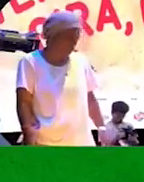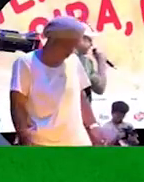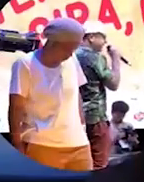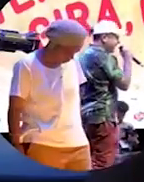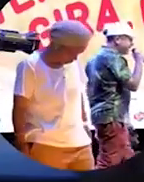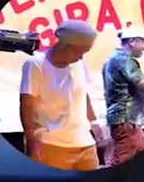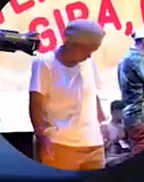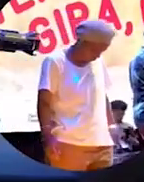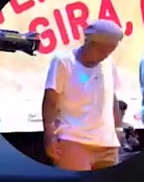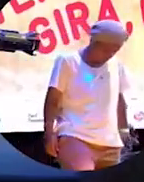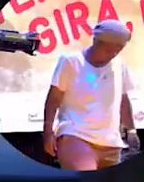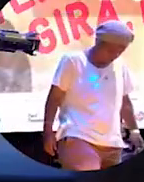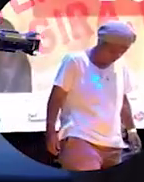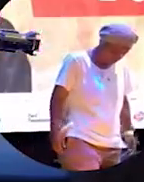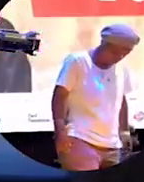Oh, Nigeria!